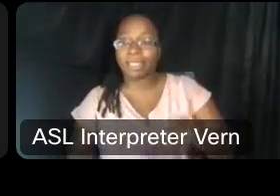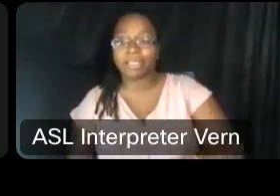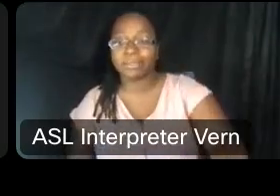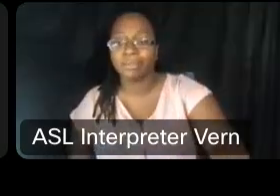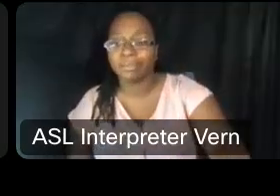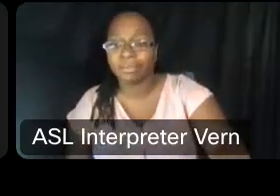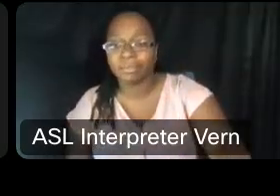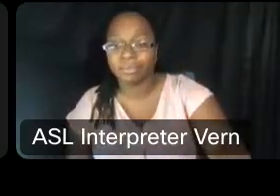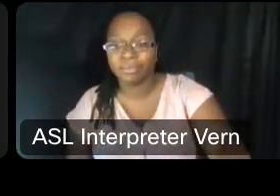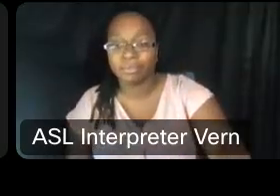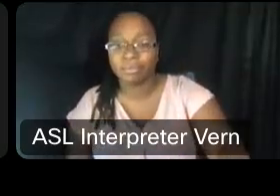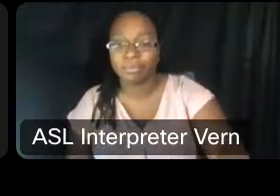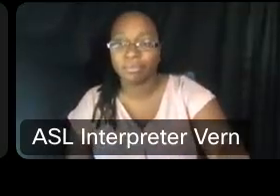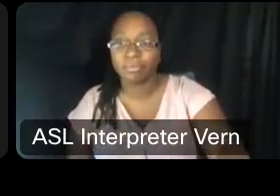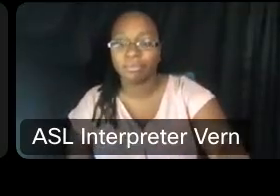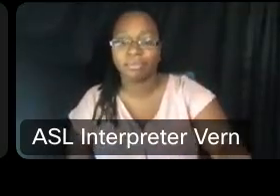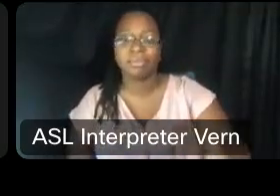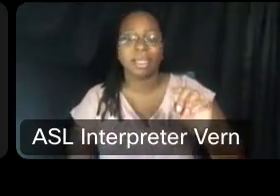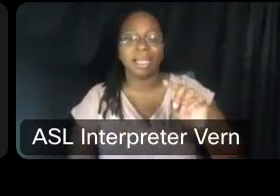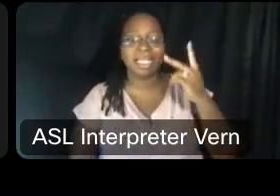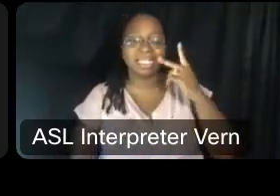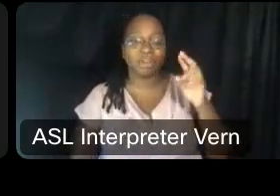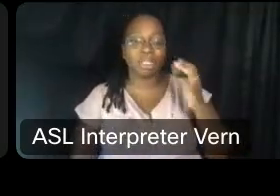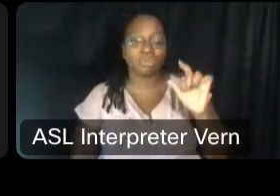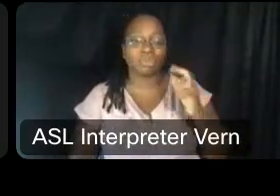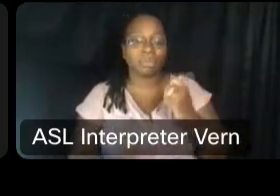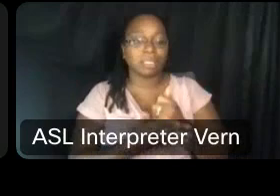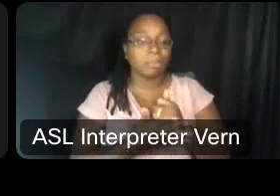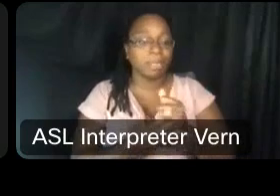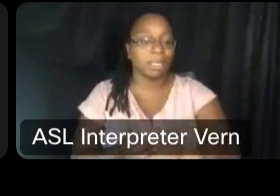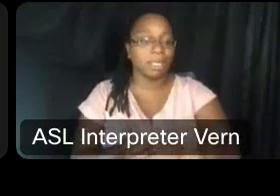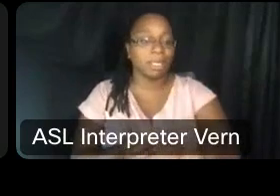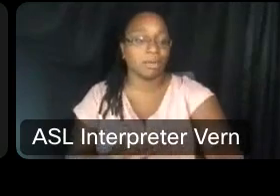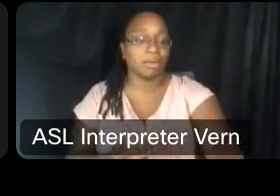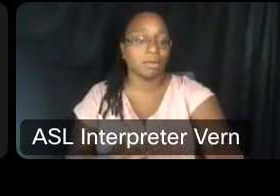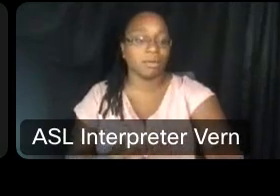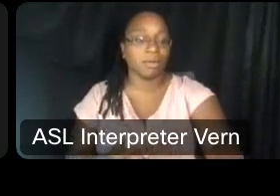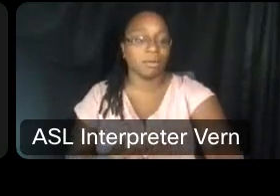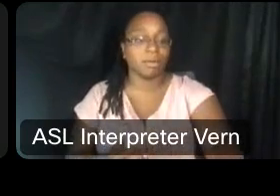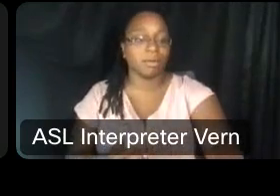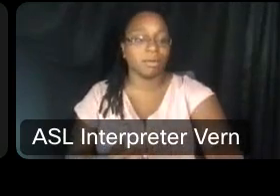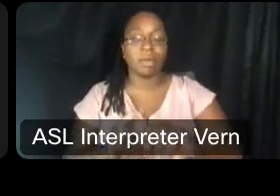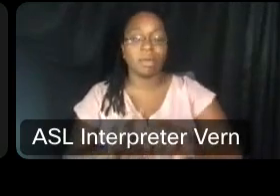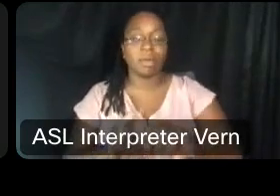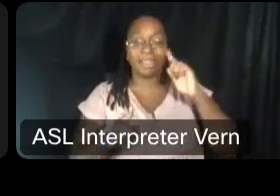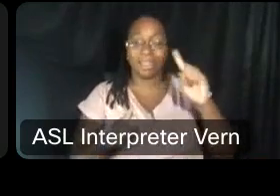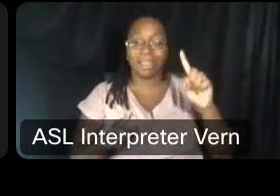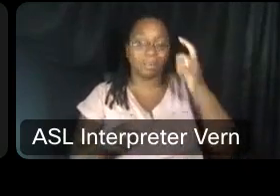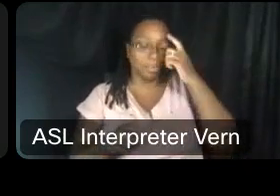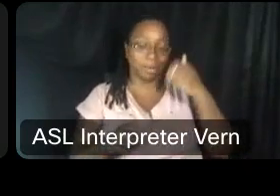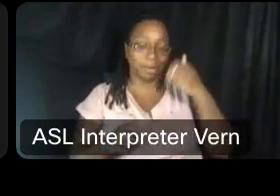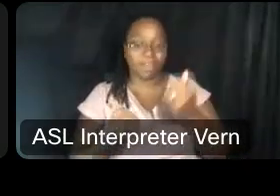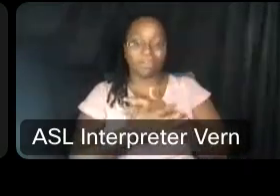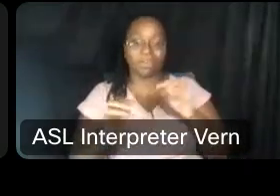these questions, and that she stated that I always say that the brain has everything to do with our body, so brain injury can